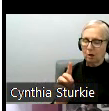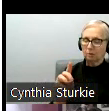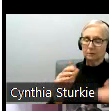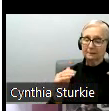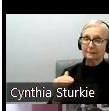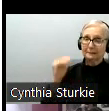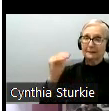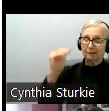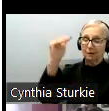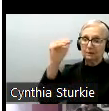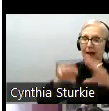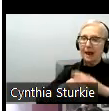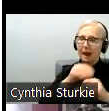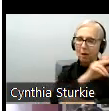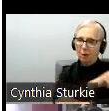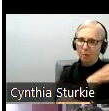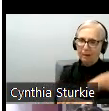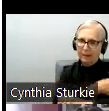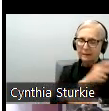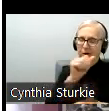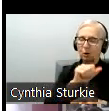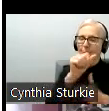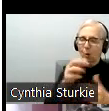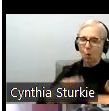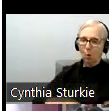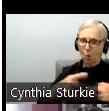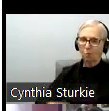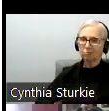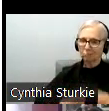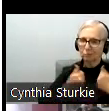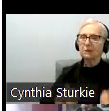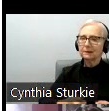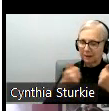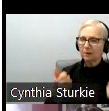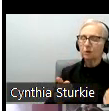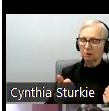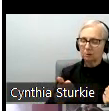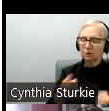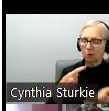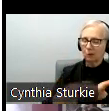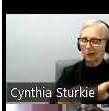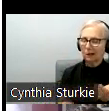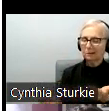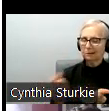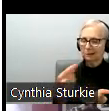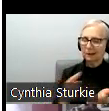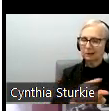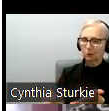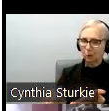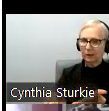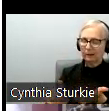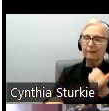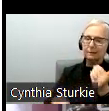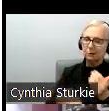outpatient or residential. So we'll be talking more about what that current state is next week. If anyone's interested, that's all I'd